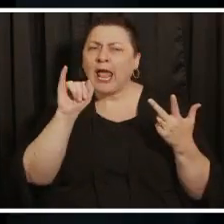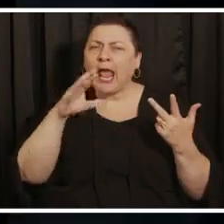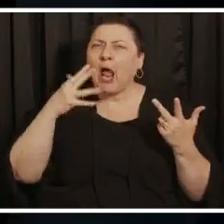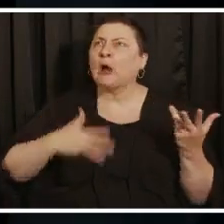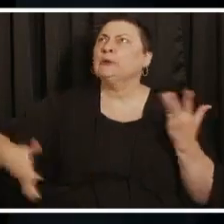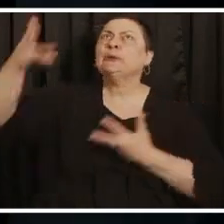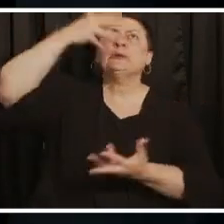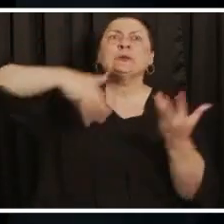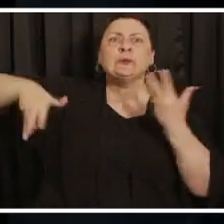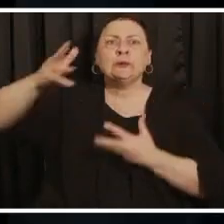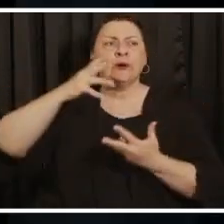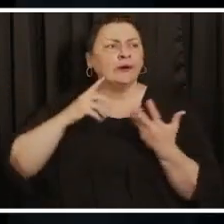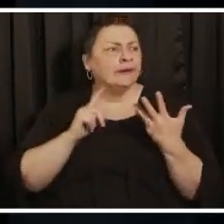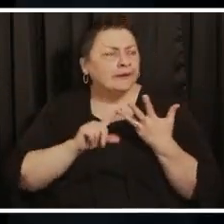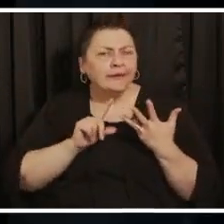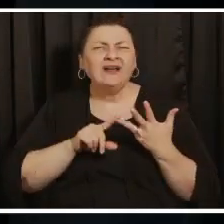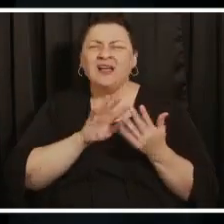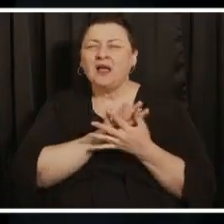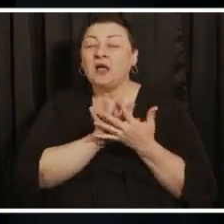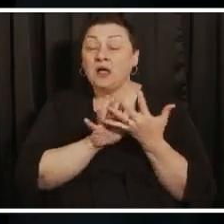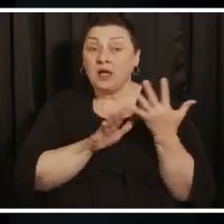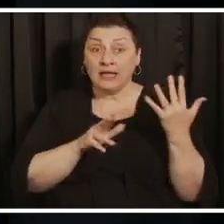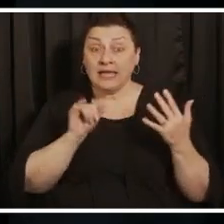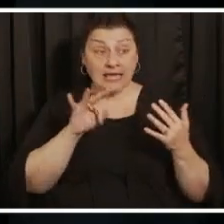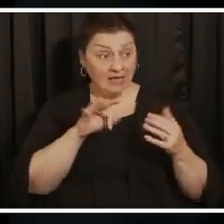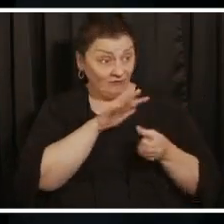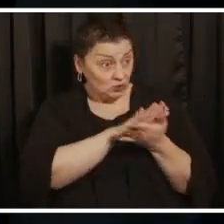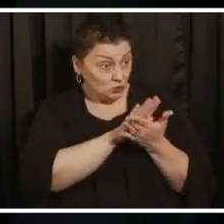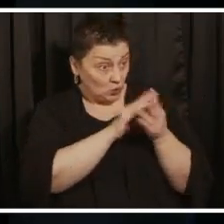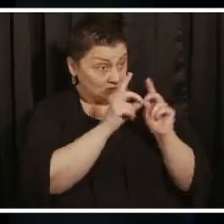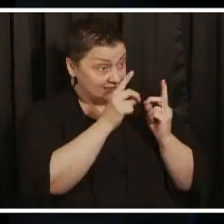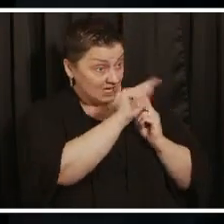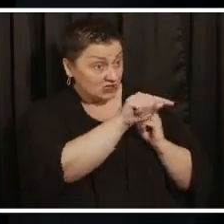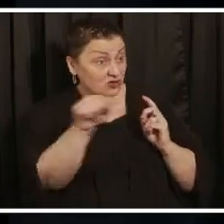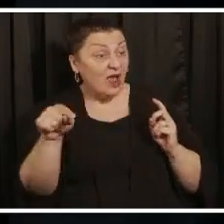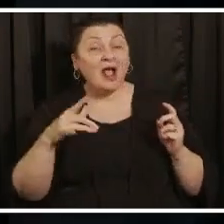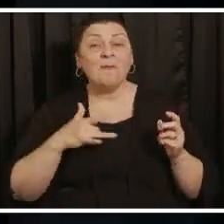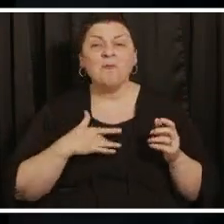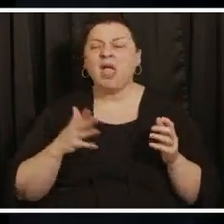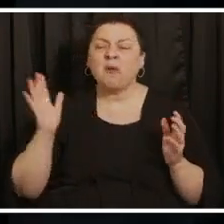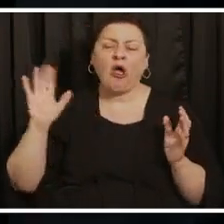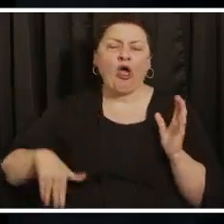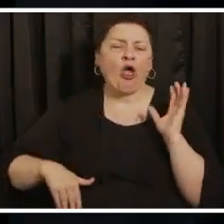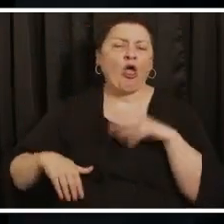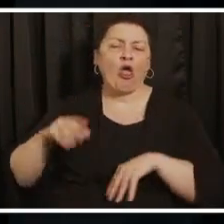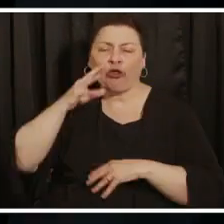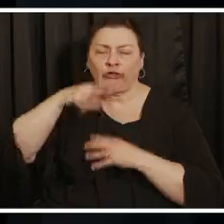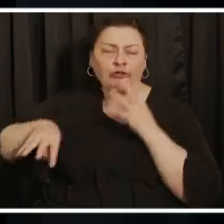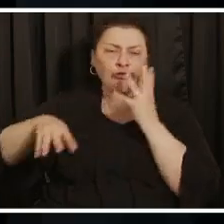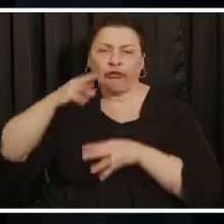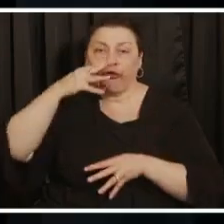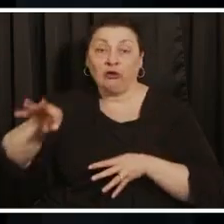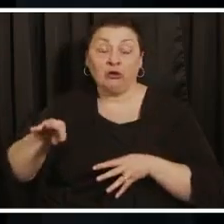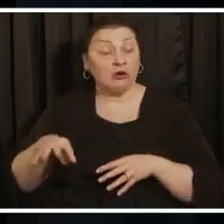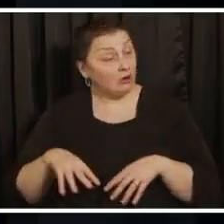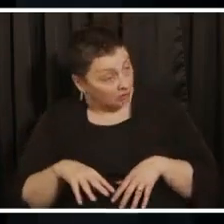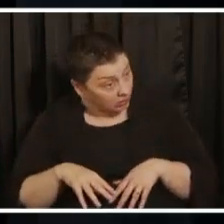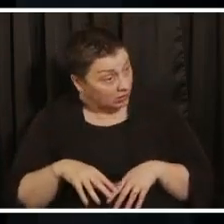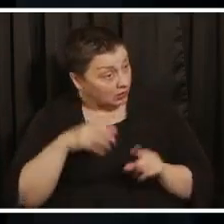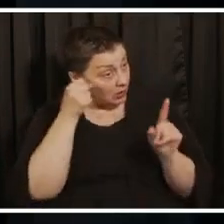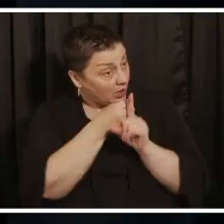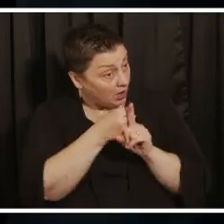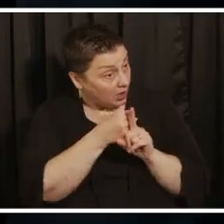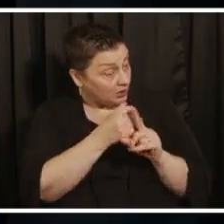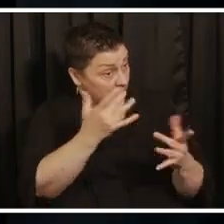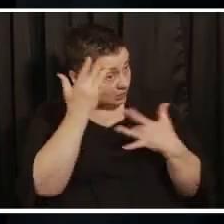is possible if a district is failing to implement these, they may fail to stay in person, and we may have to find a way to go to them with a package of things saying,